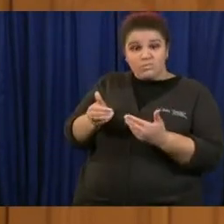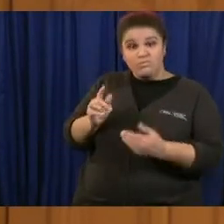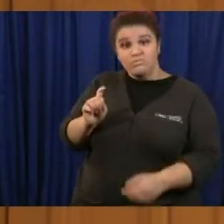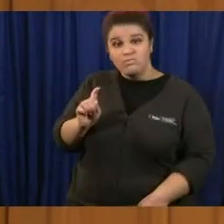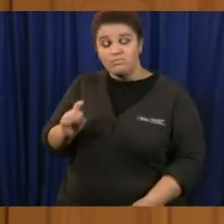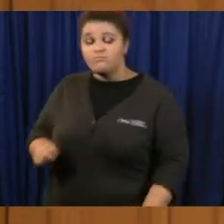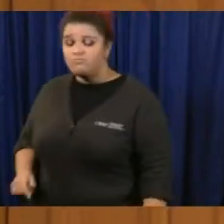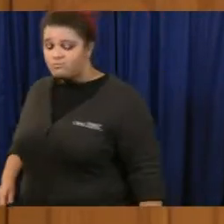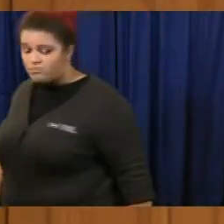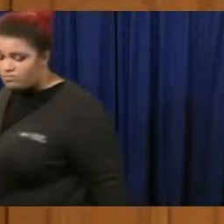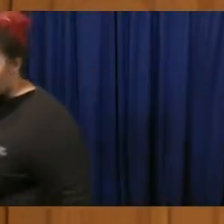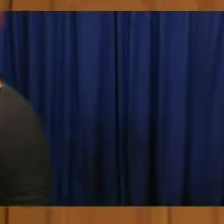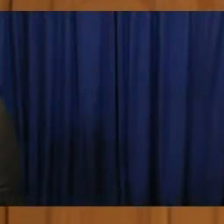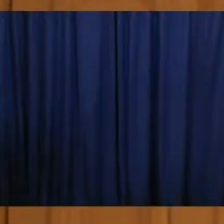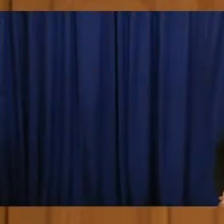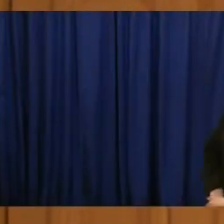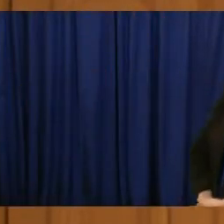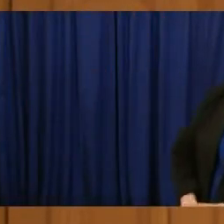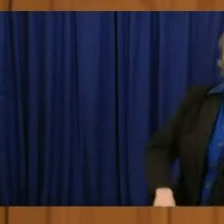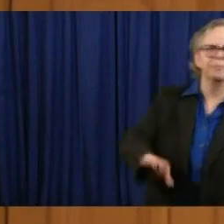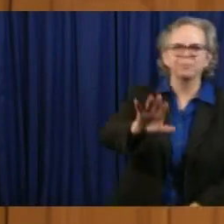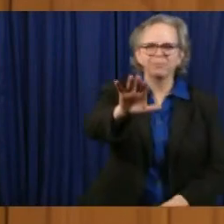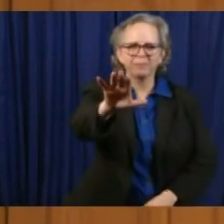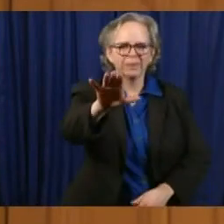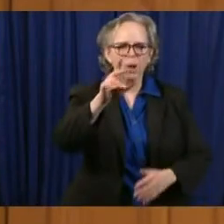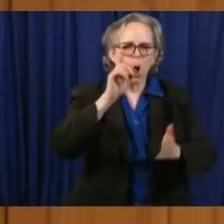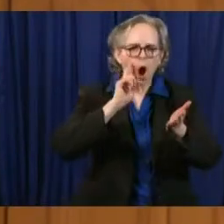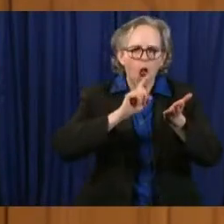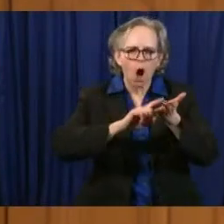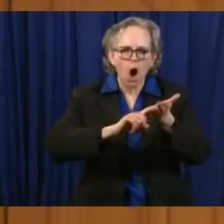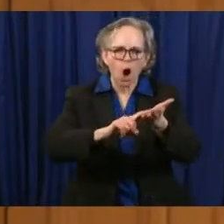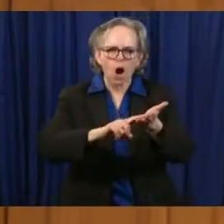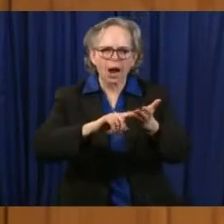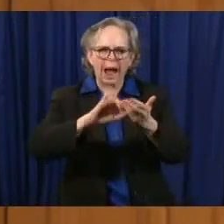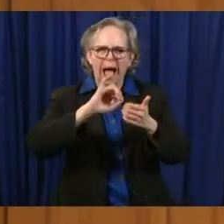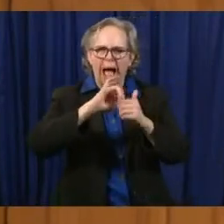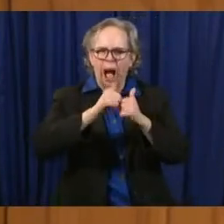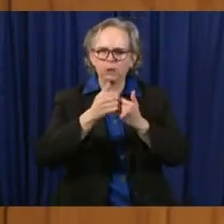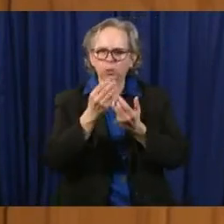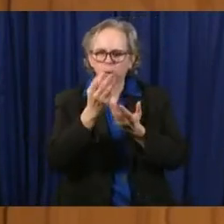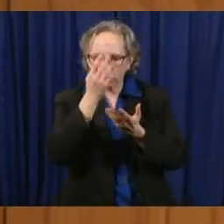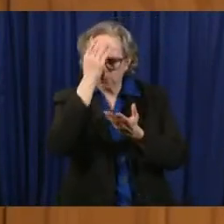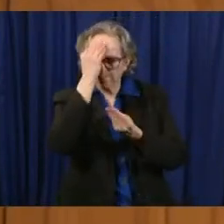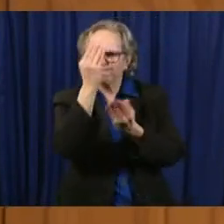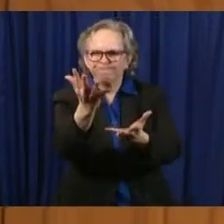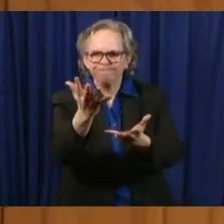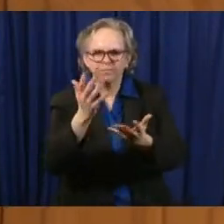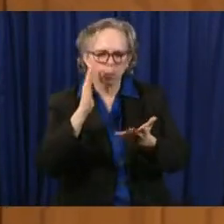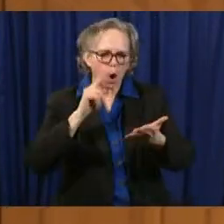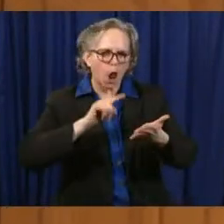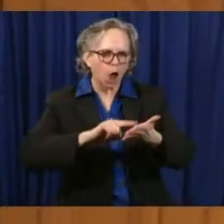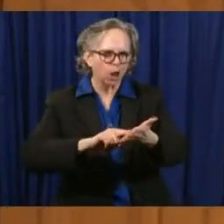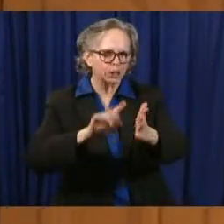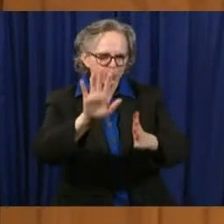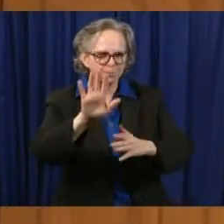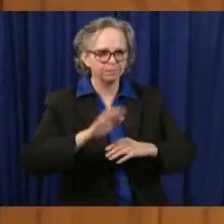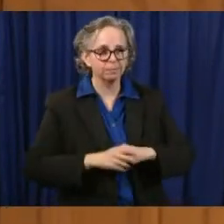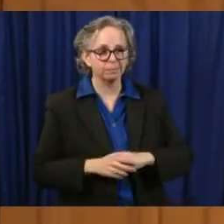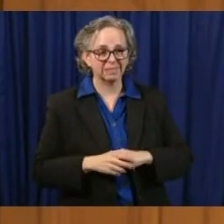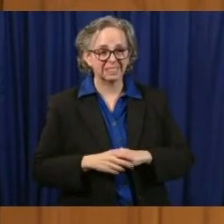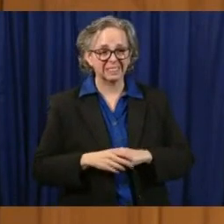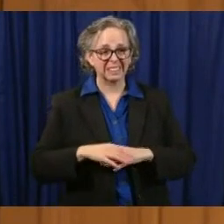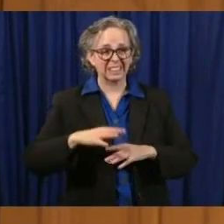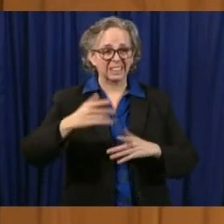think that's in the reports I just put out. But, you know, the build outs have been a tricky thing. Because we